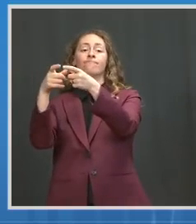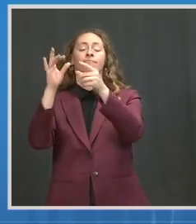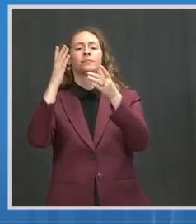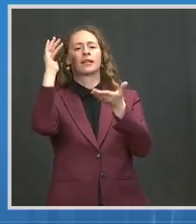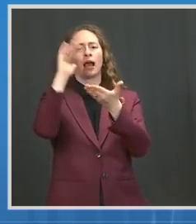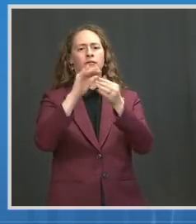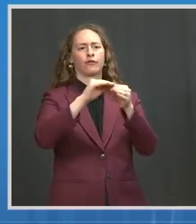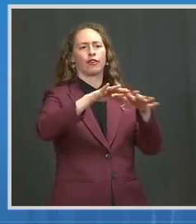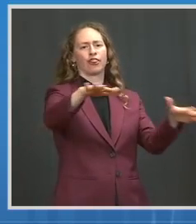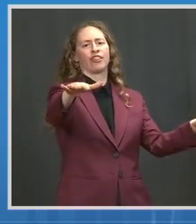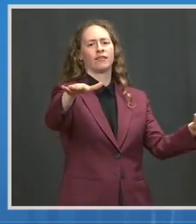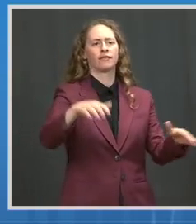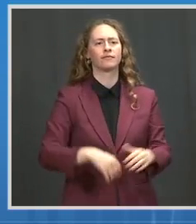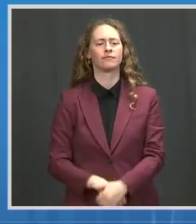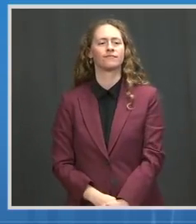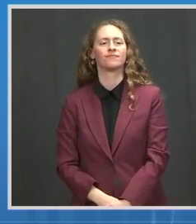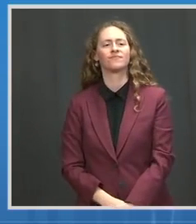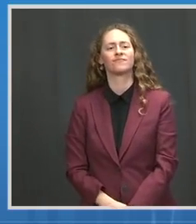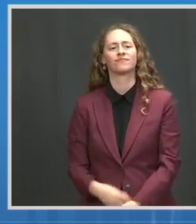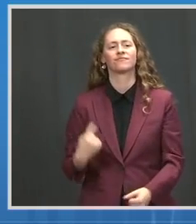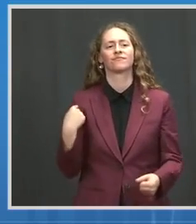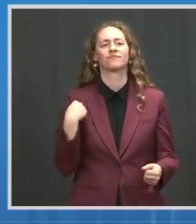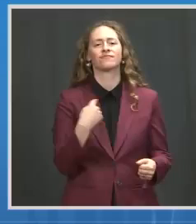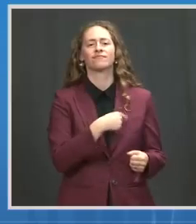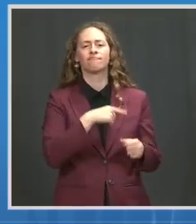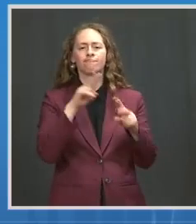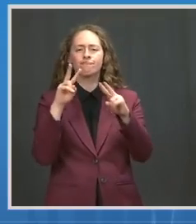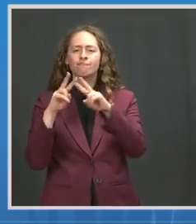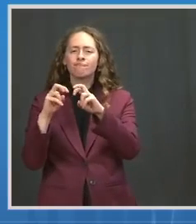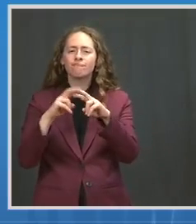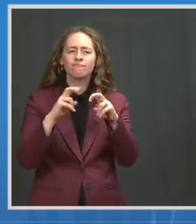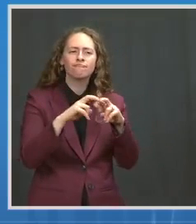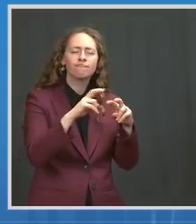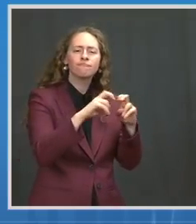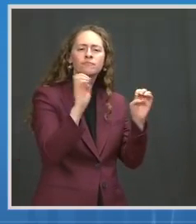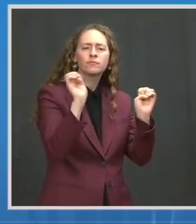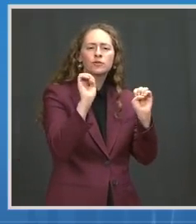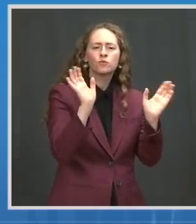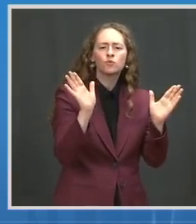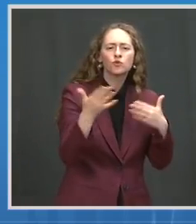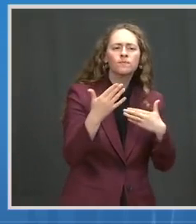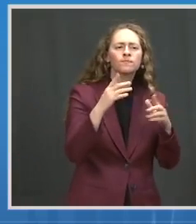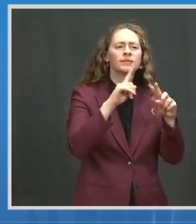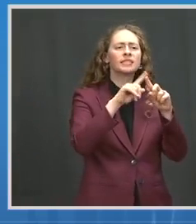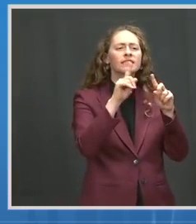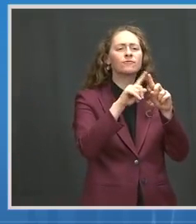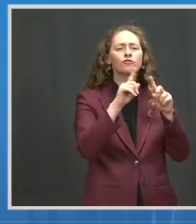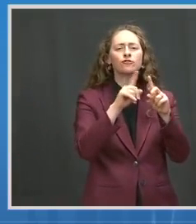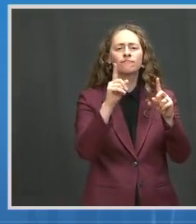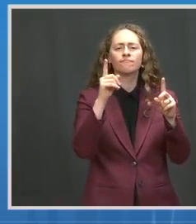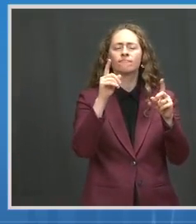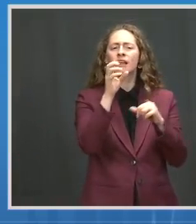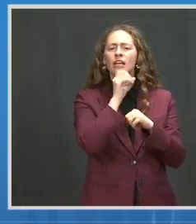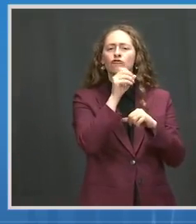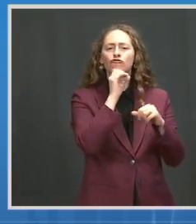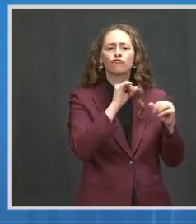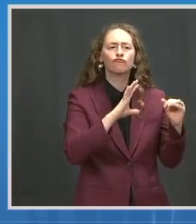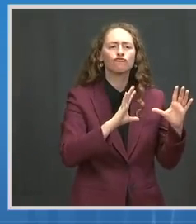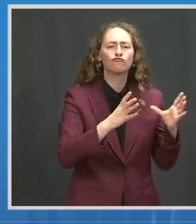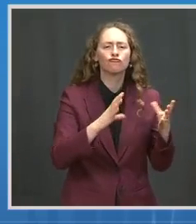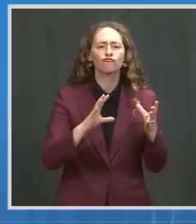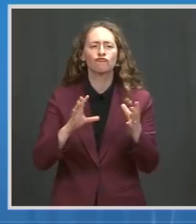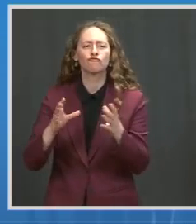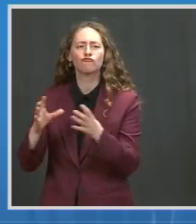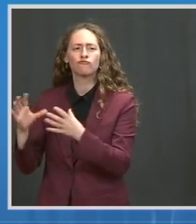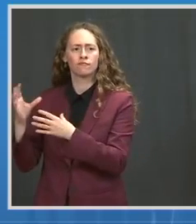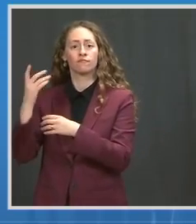visits, hospitalizations, and deaths across all age groups, both before and after the COVID-19 vaccine was available,